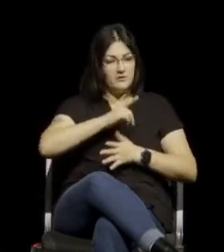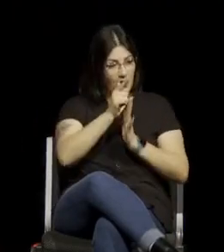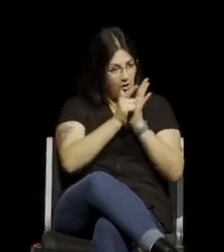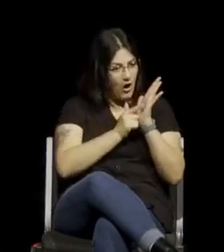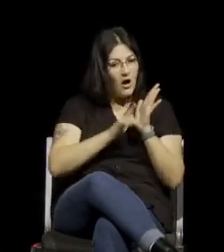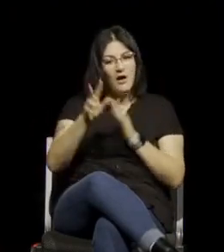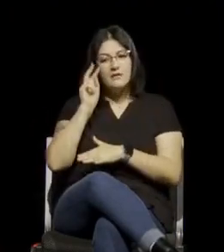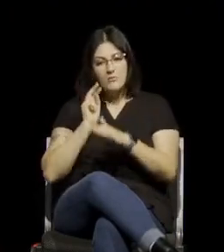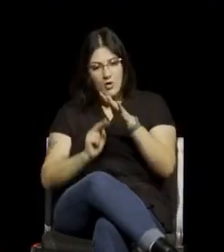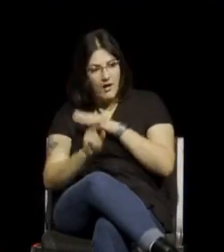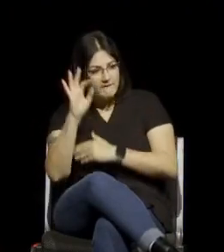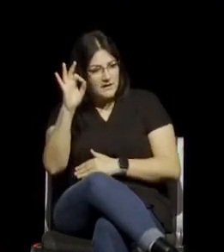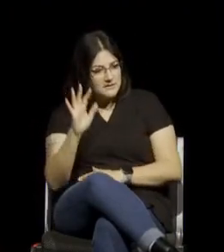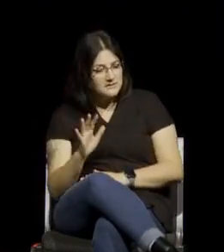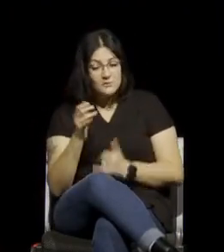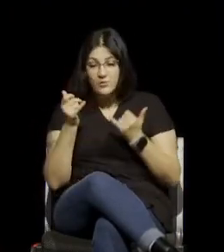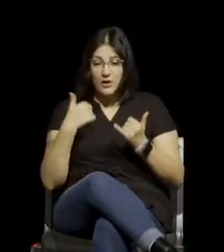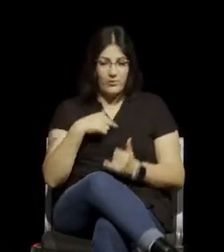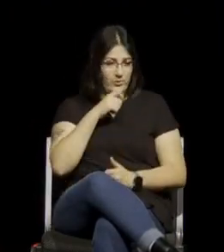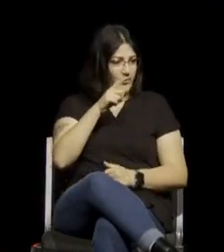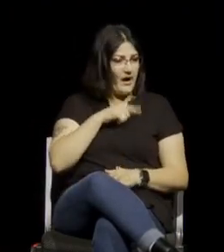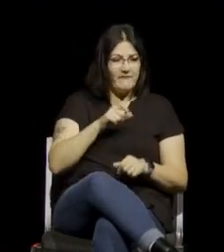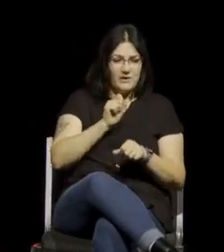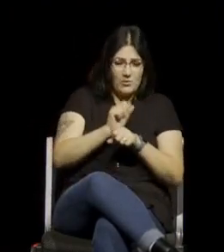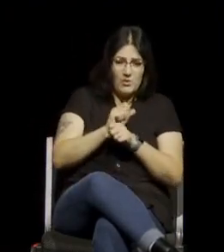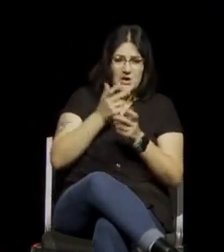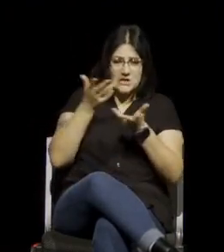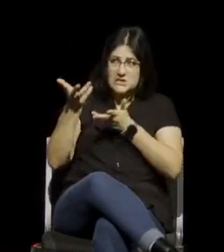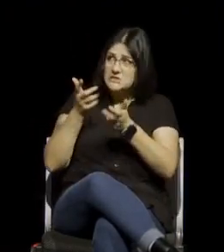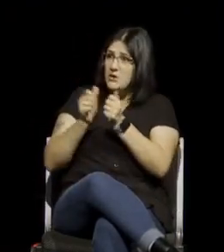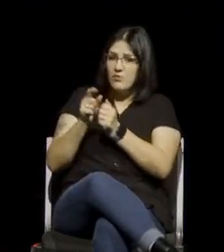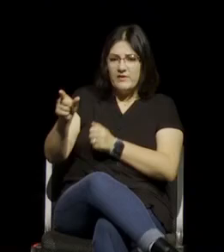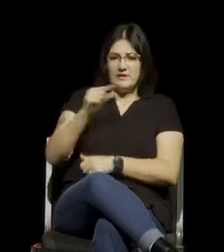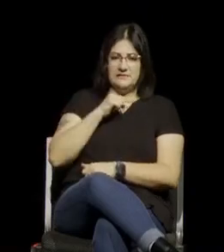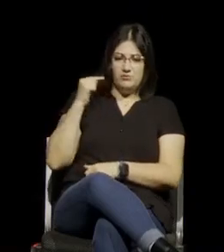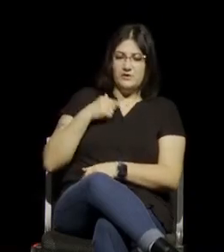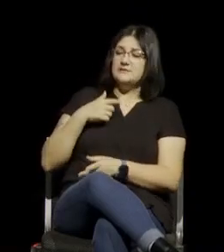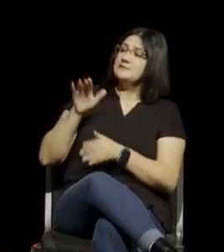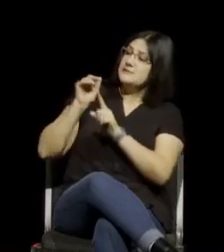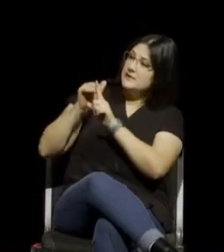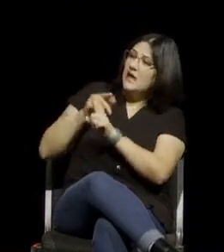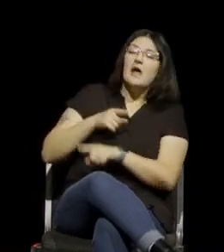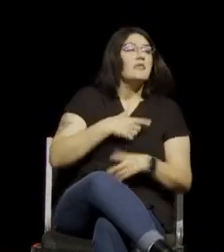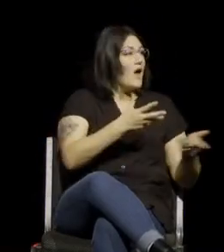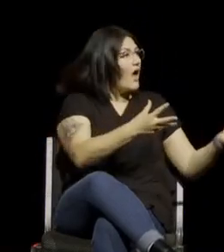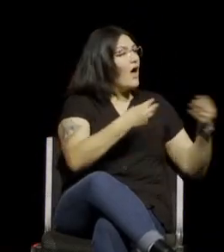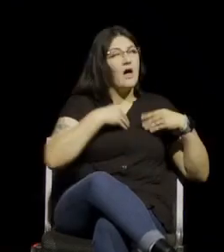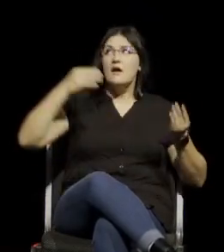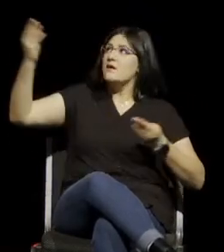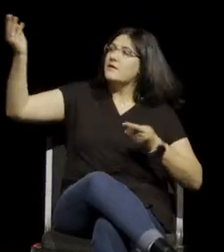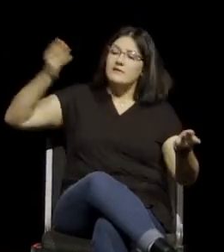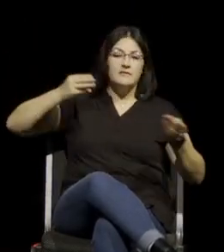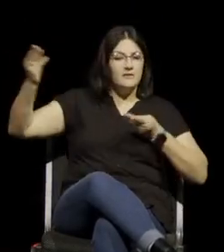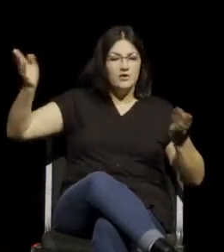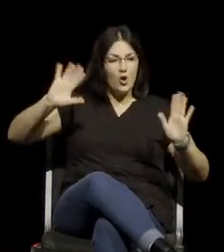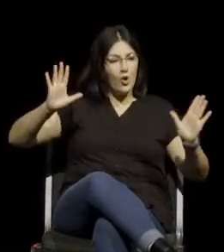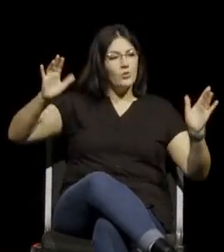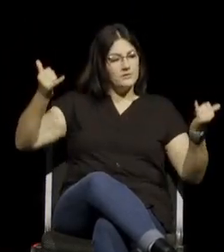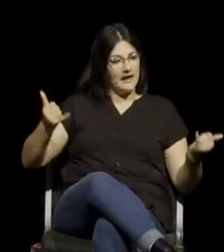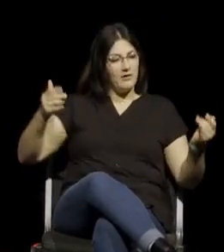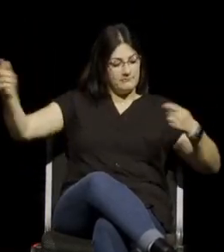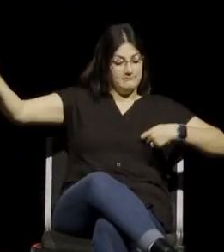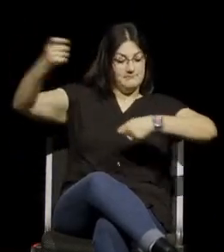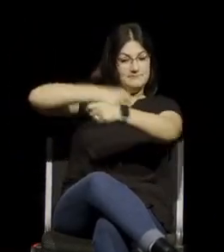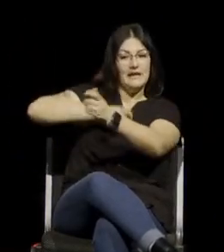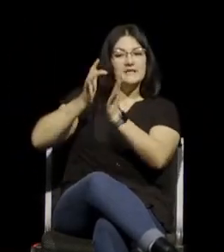the prophets so that now we don't have to work through an intermediary between us and God. We have Jesus that does that for us on our